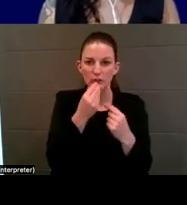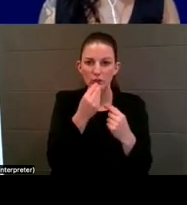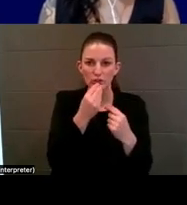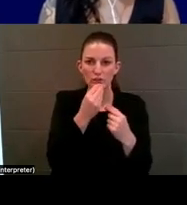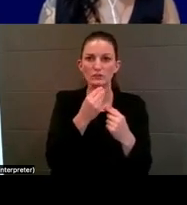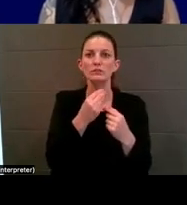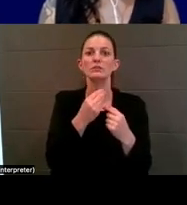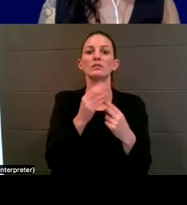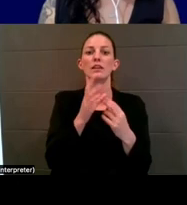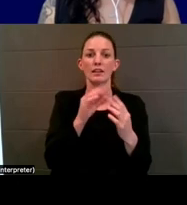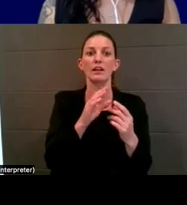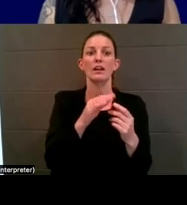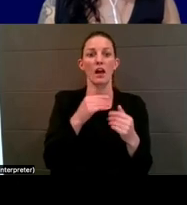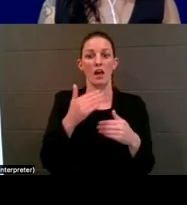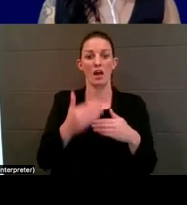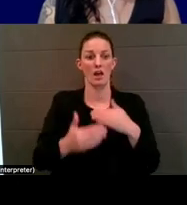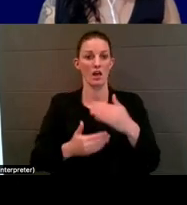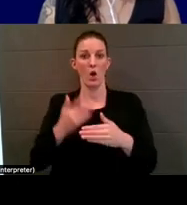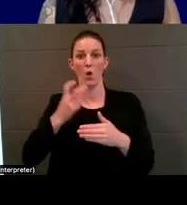active participant